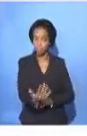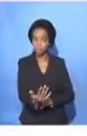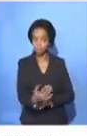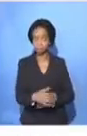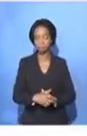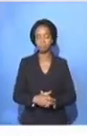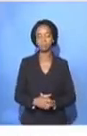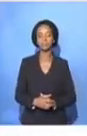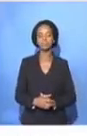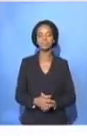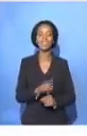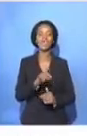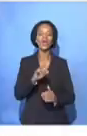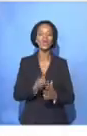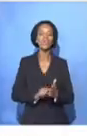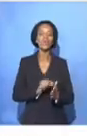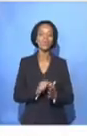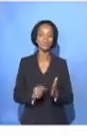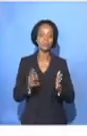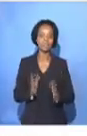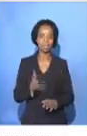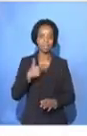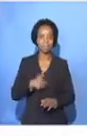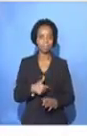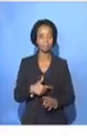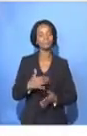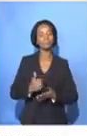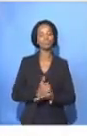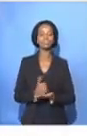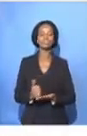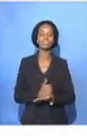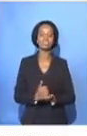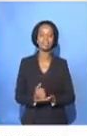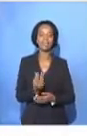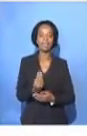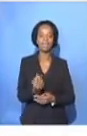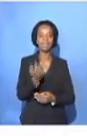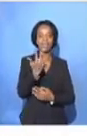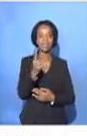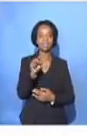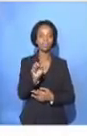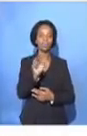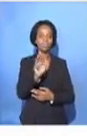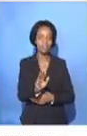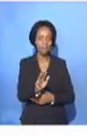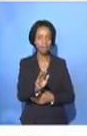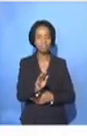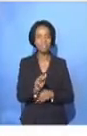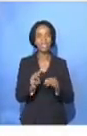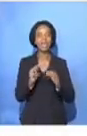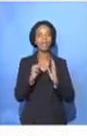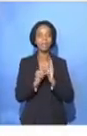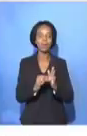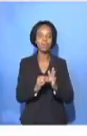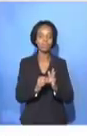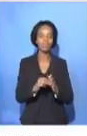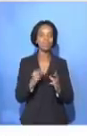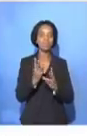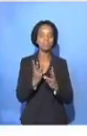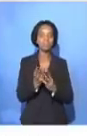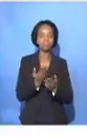Voter registration. There are 9.8 million eligible voters who did not register to vote,